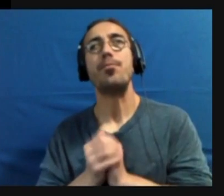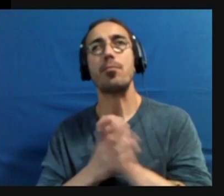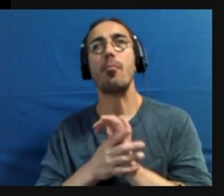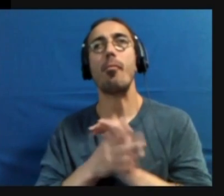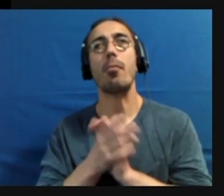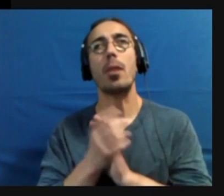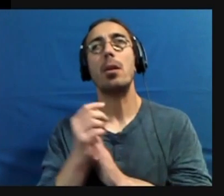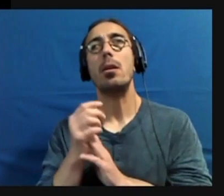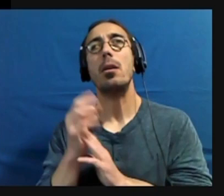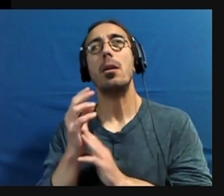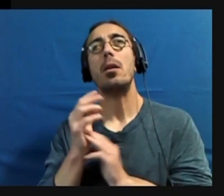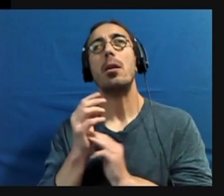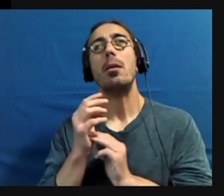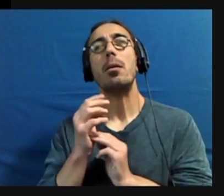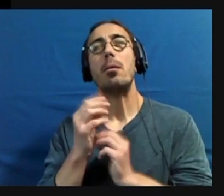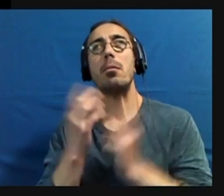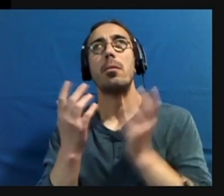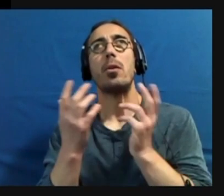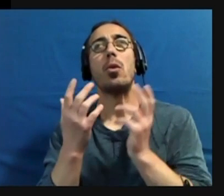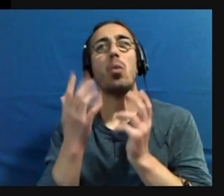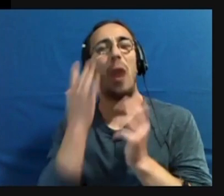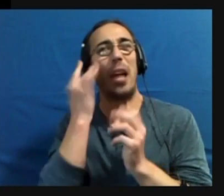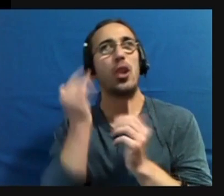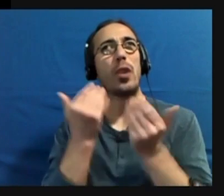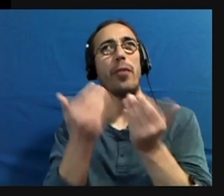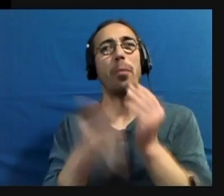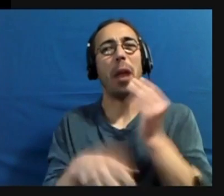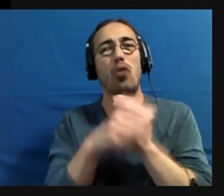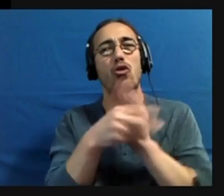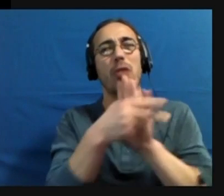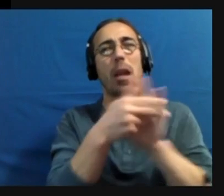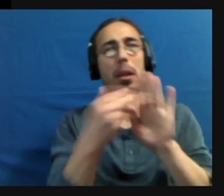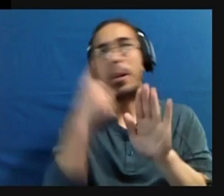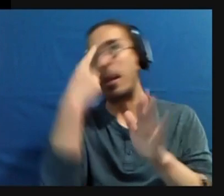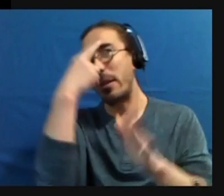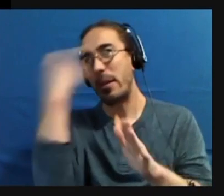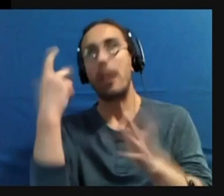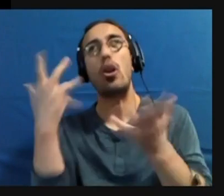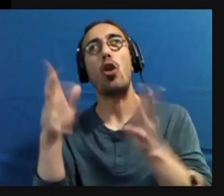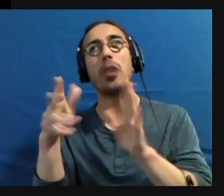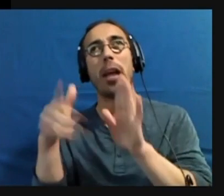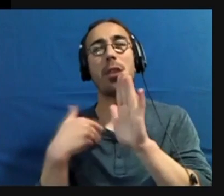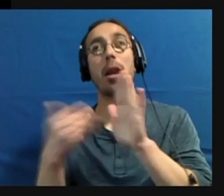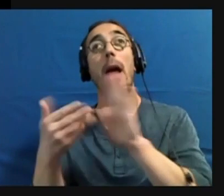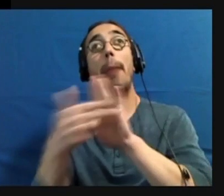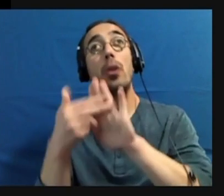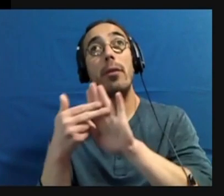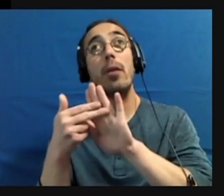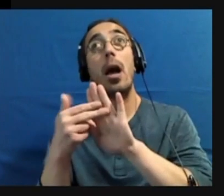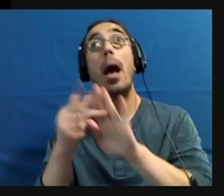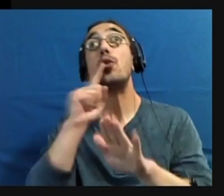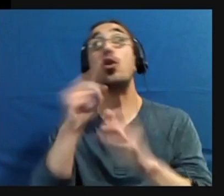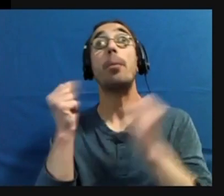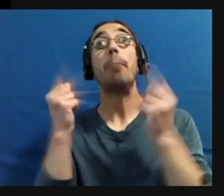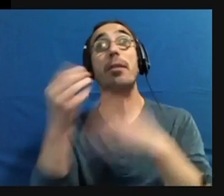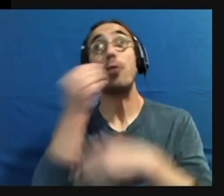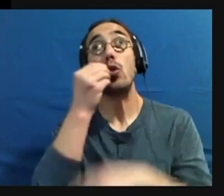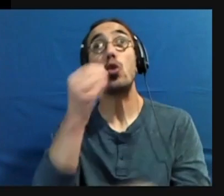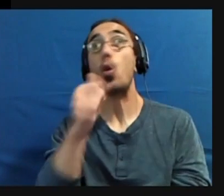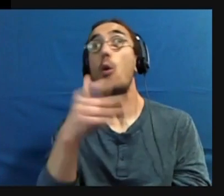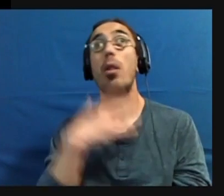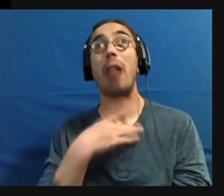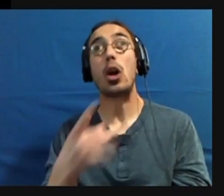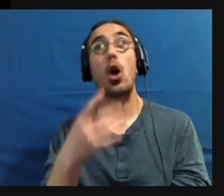because they have a diagnosis? I'm sure there's plenty of foods that you don't like the taste of. I can't